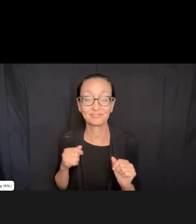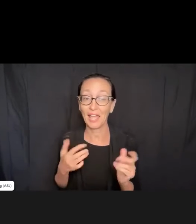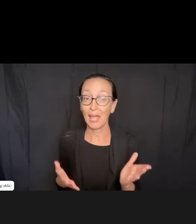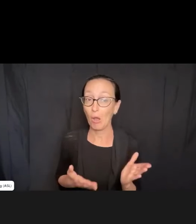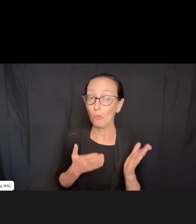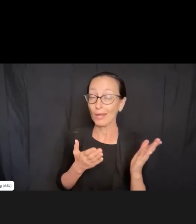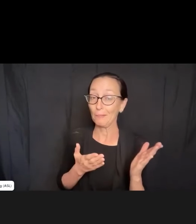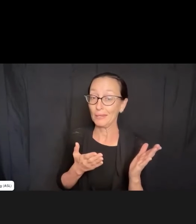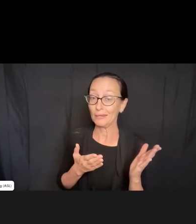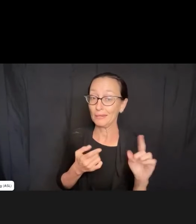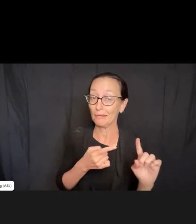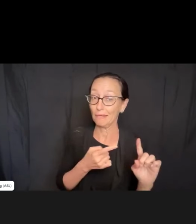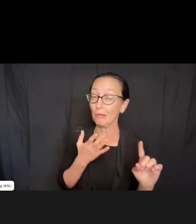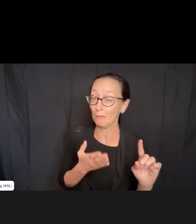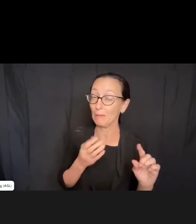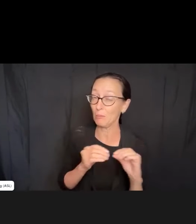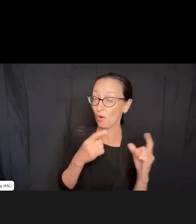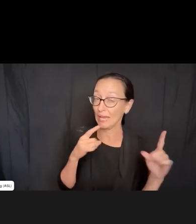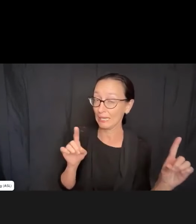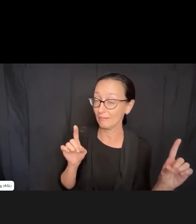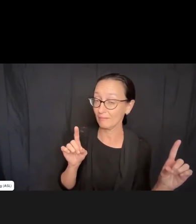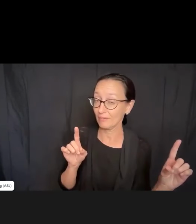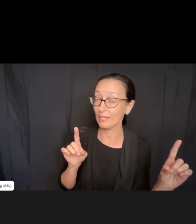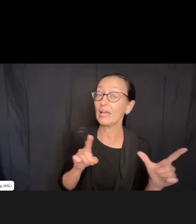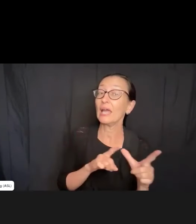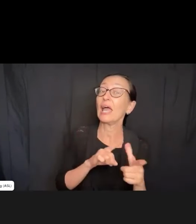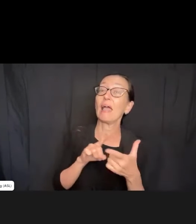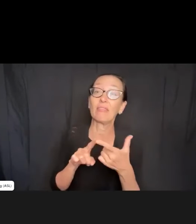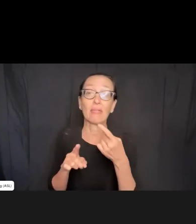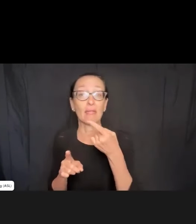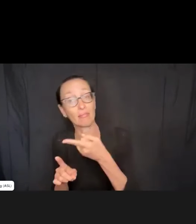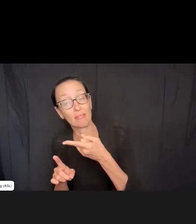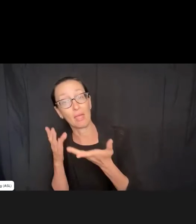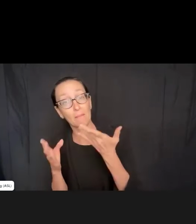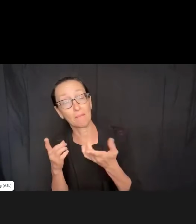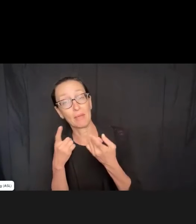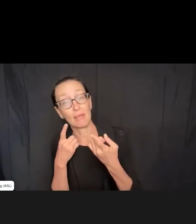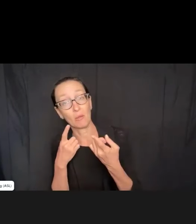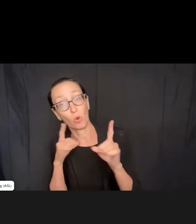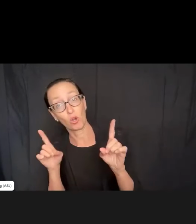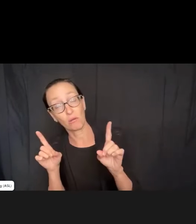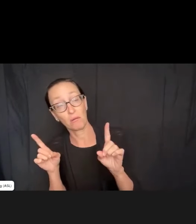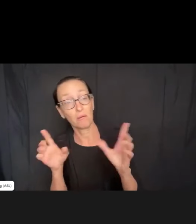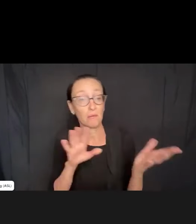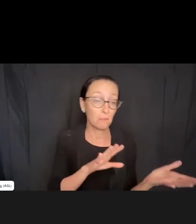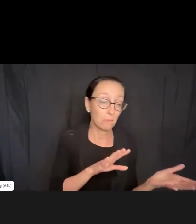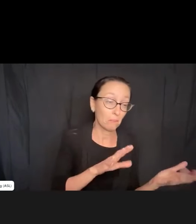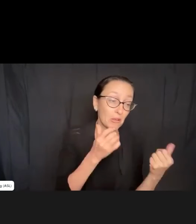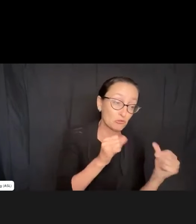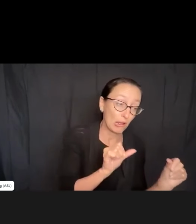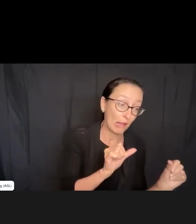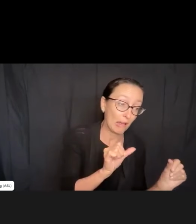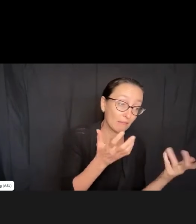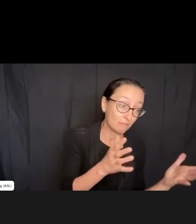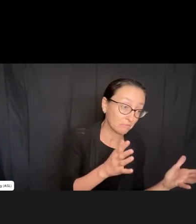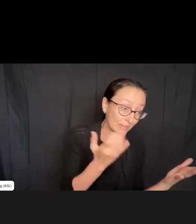taking the one that we know might be more effective before you try this one. If that one doesn't work, then maybe you try the other one. There's